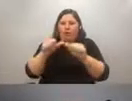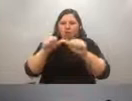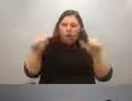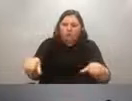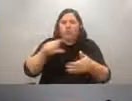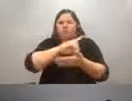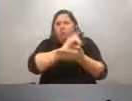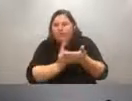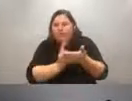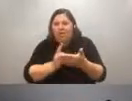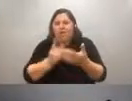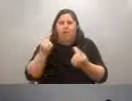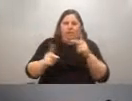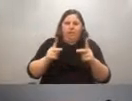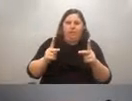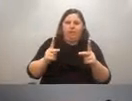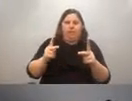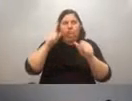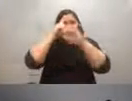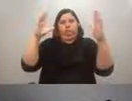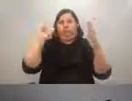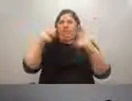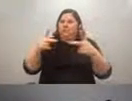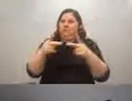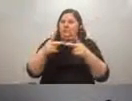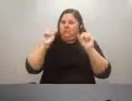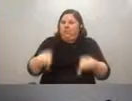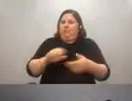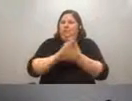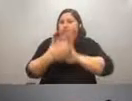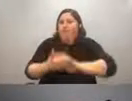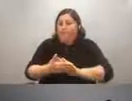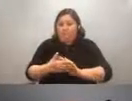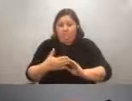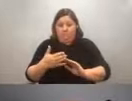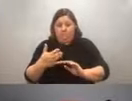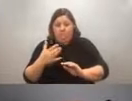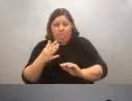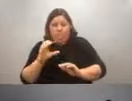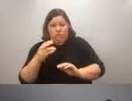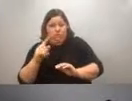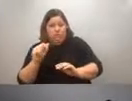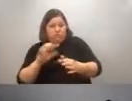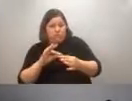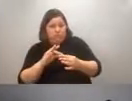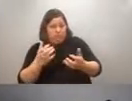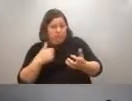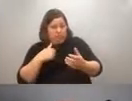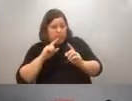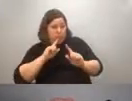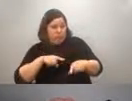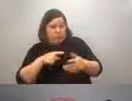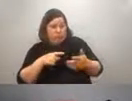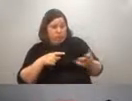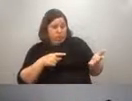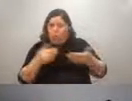what folks hope that this space can be when do you want me to take this one chime in whenever yeah